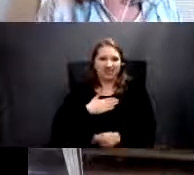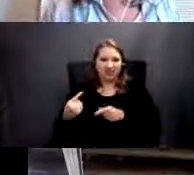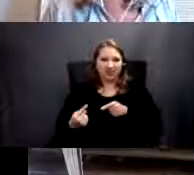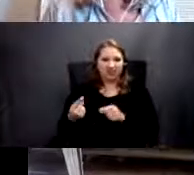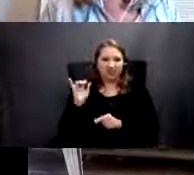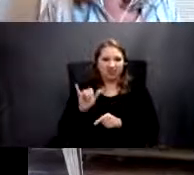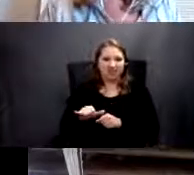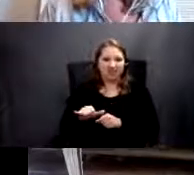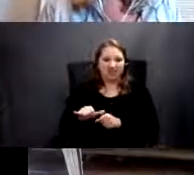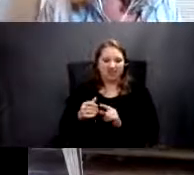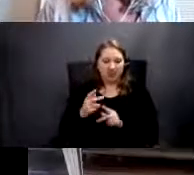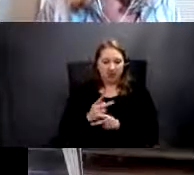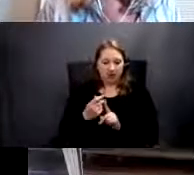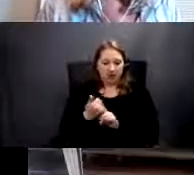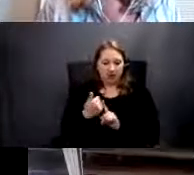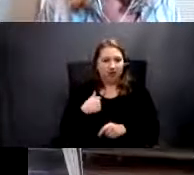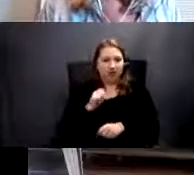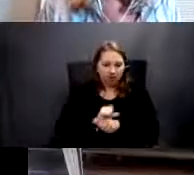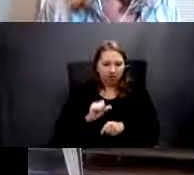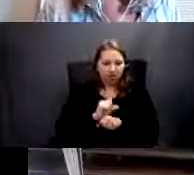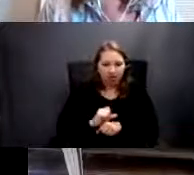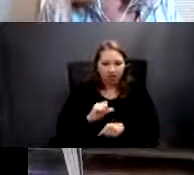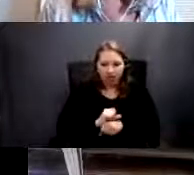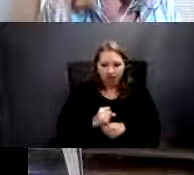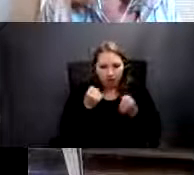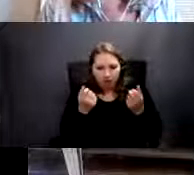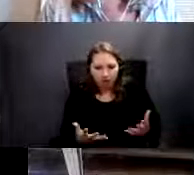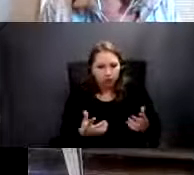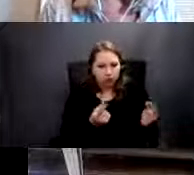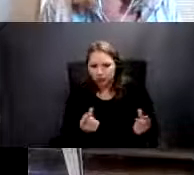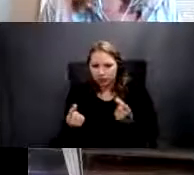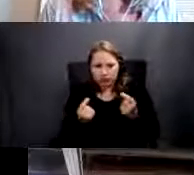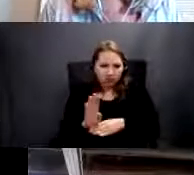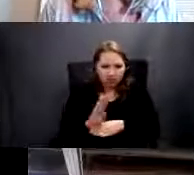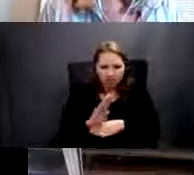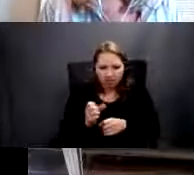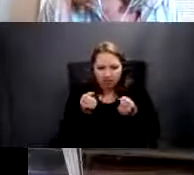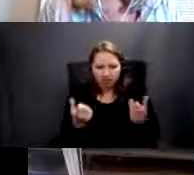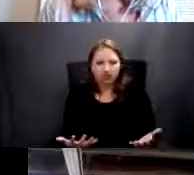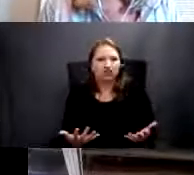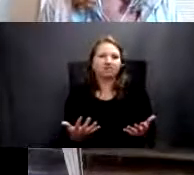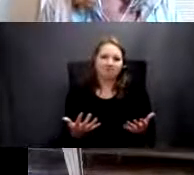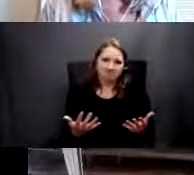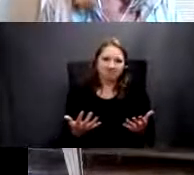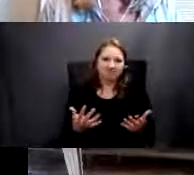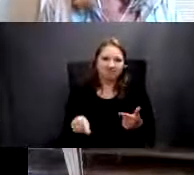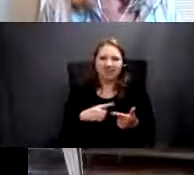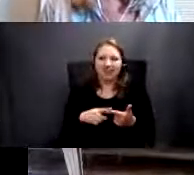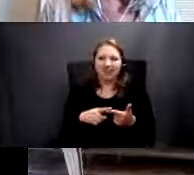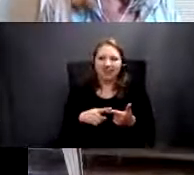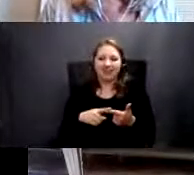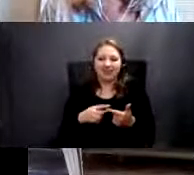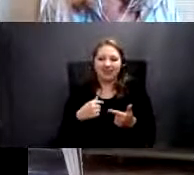Working too hard, working too much, doing too much. And then I can easily